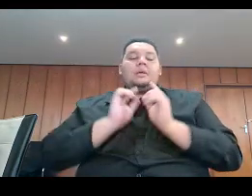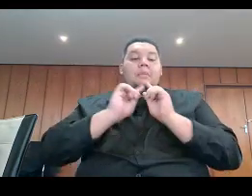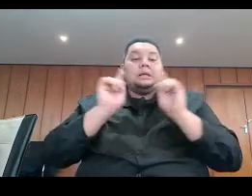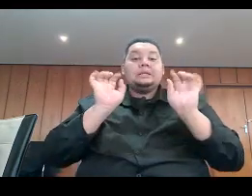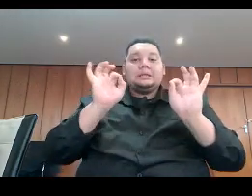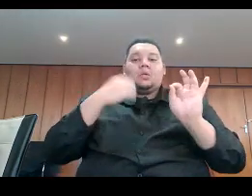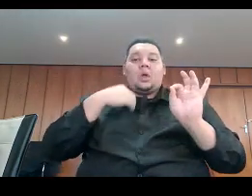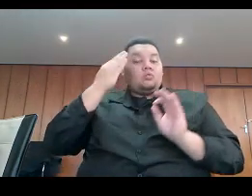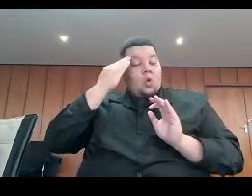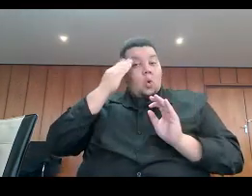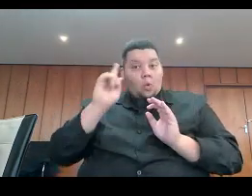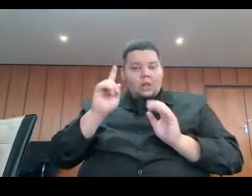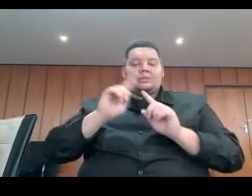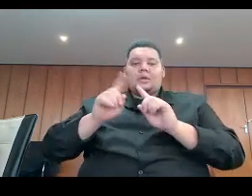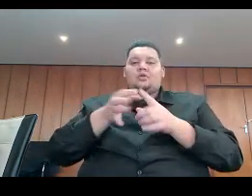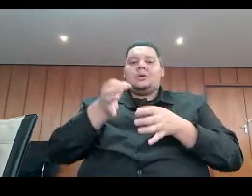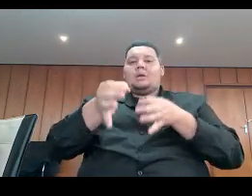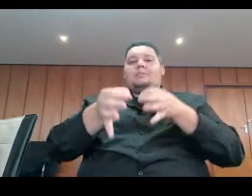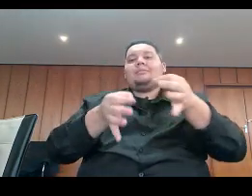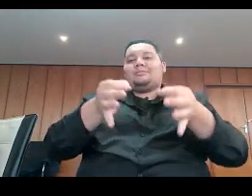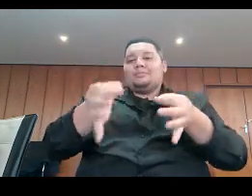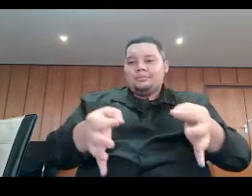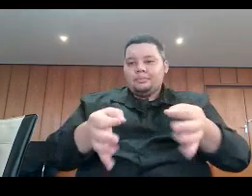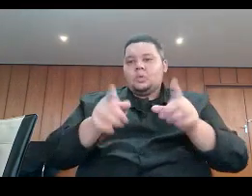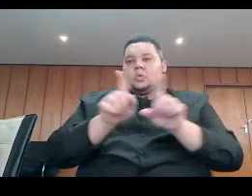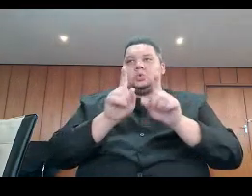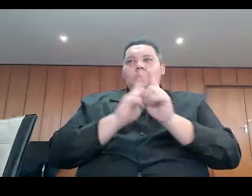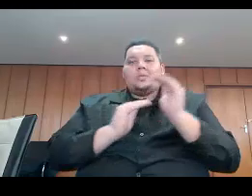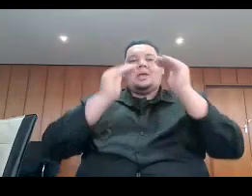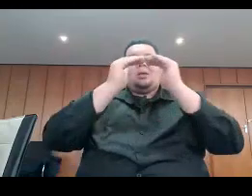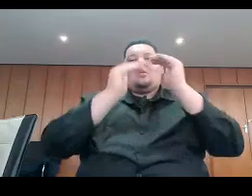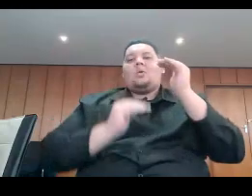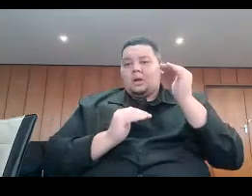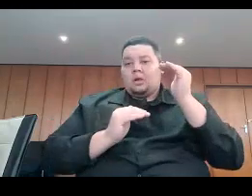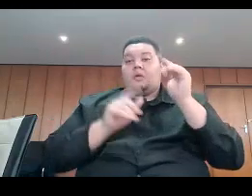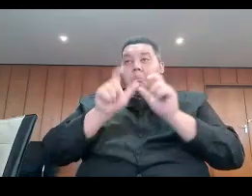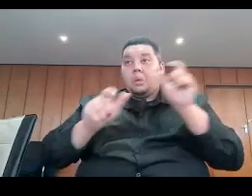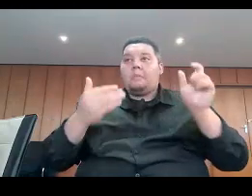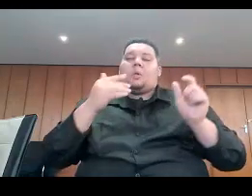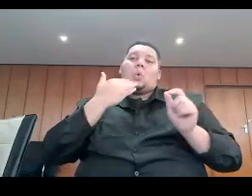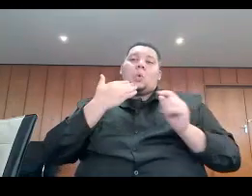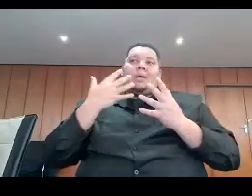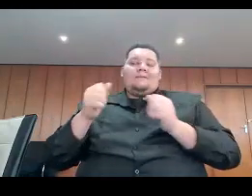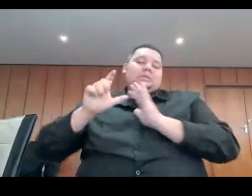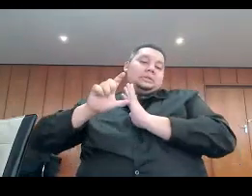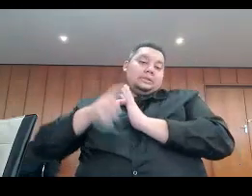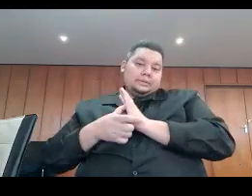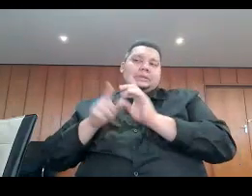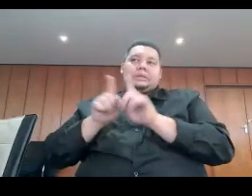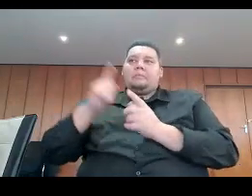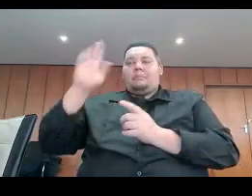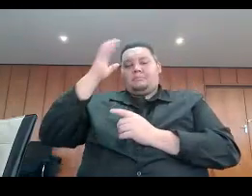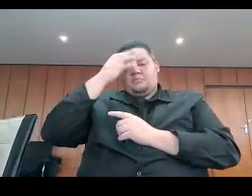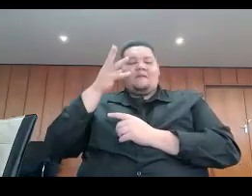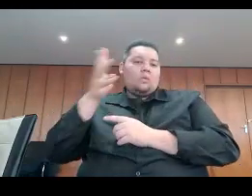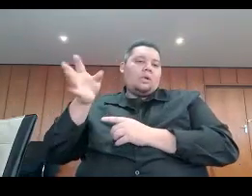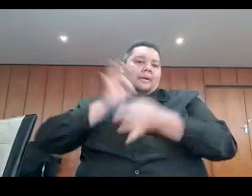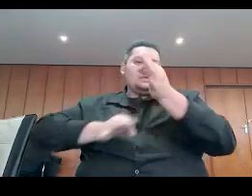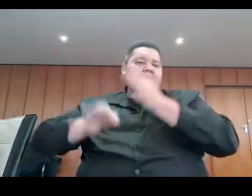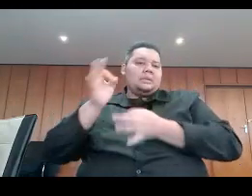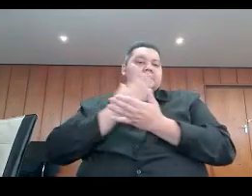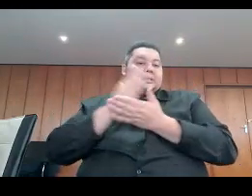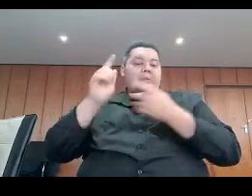of those things around the gaps and the inequalities of persons with disabilities. And again, Harsha, you're going to show us some of that